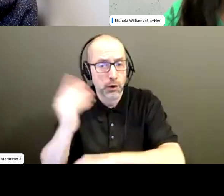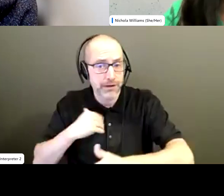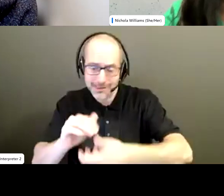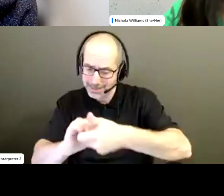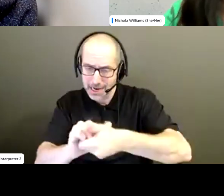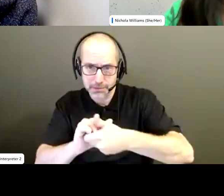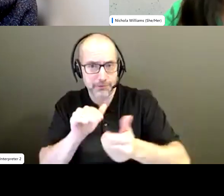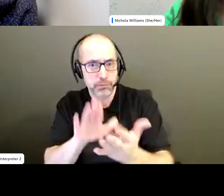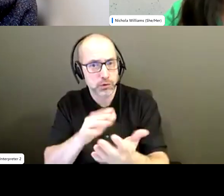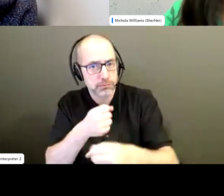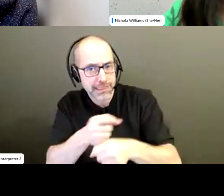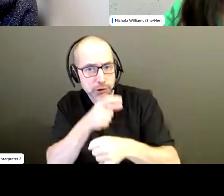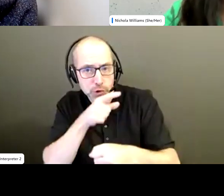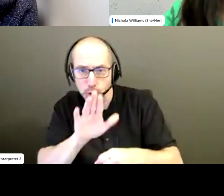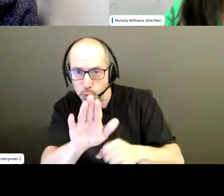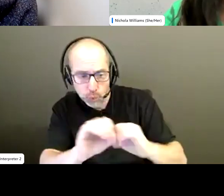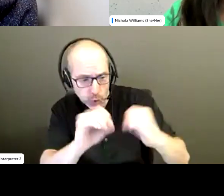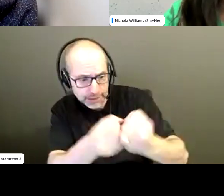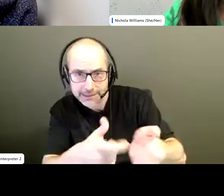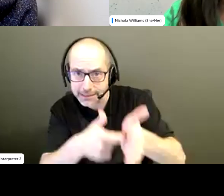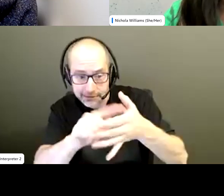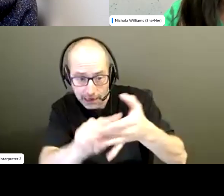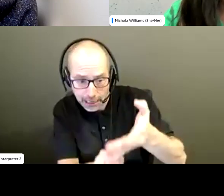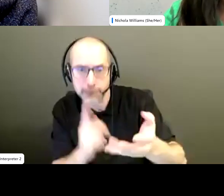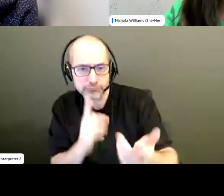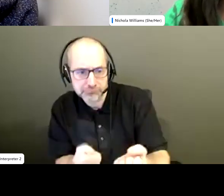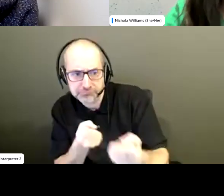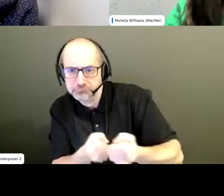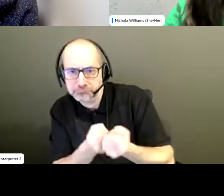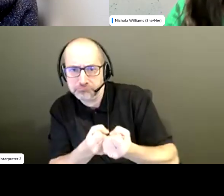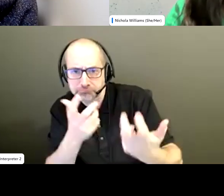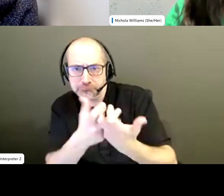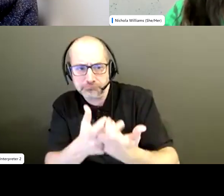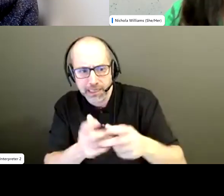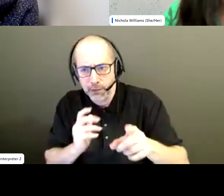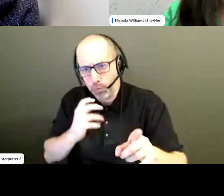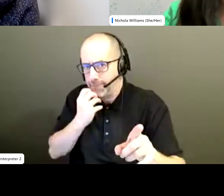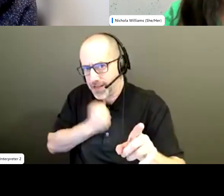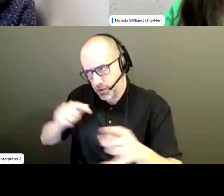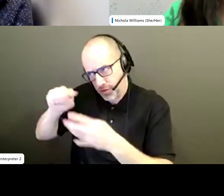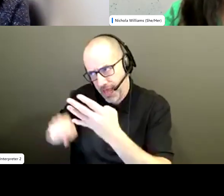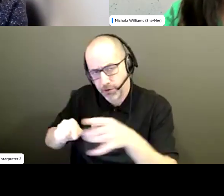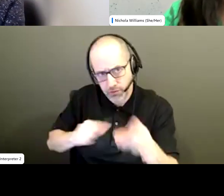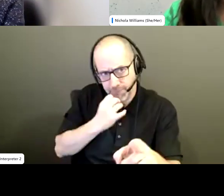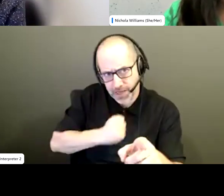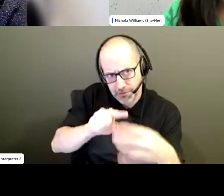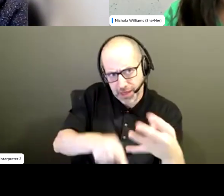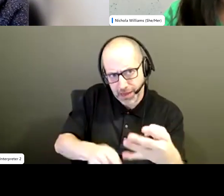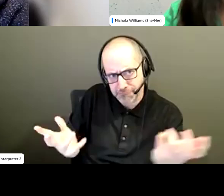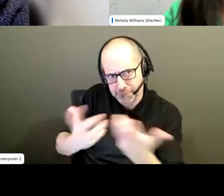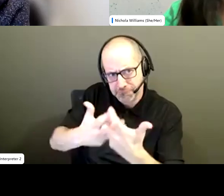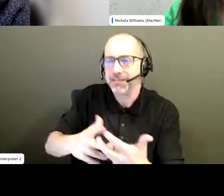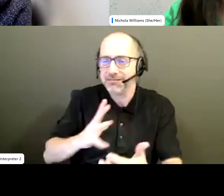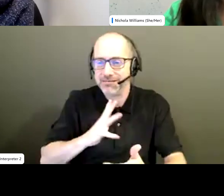of the organization that's reaching out, as well as staying aligned with our values. And just in Wonderful. addition, Elder Abuse